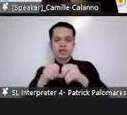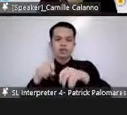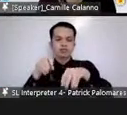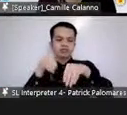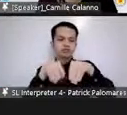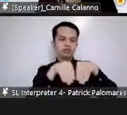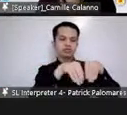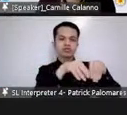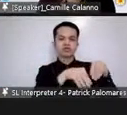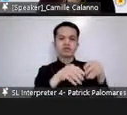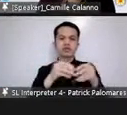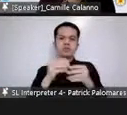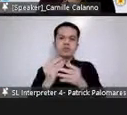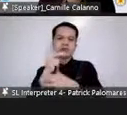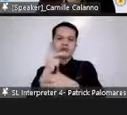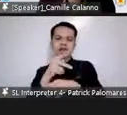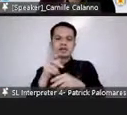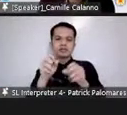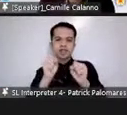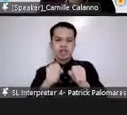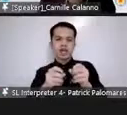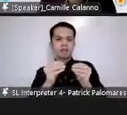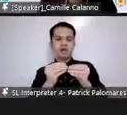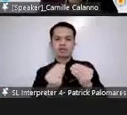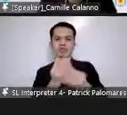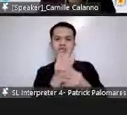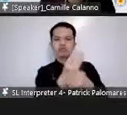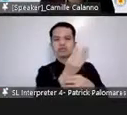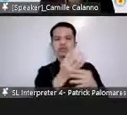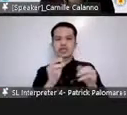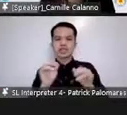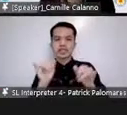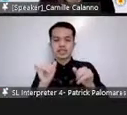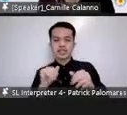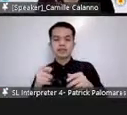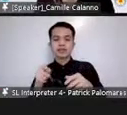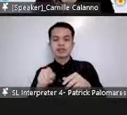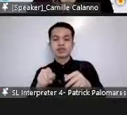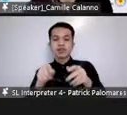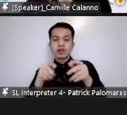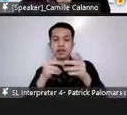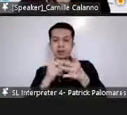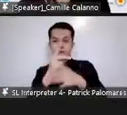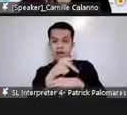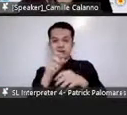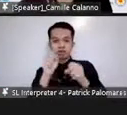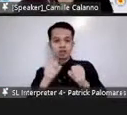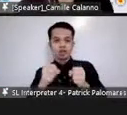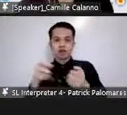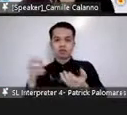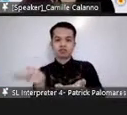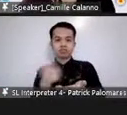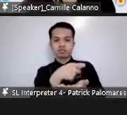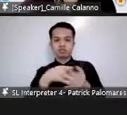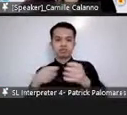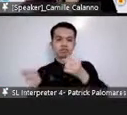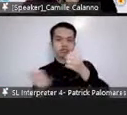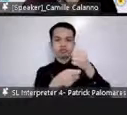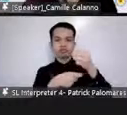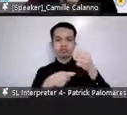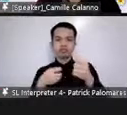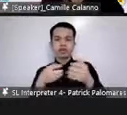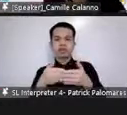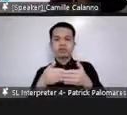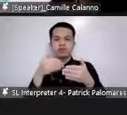area and they'll germinate. And if they're short season plants, they can actually produce crop or fruit before